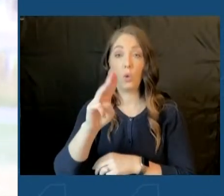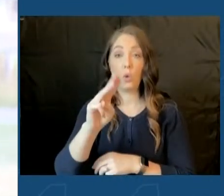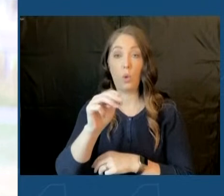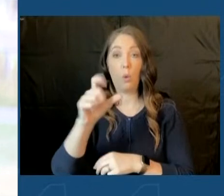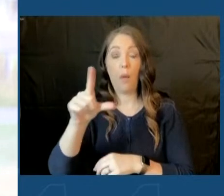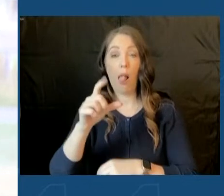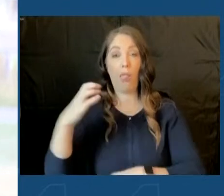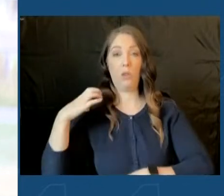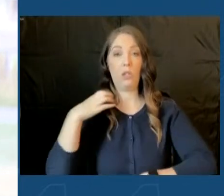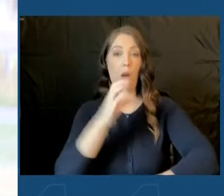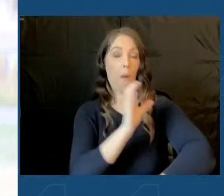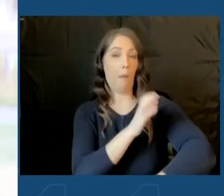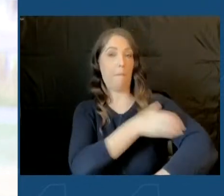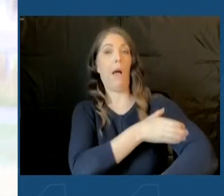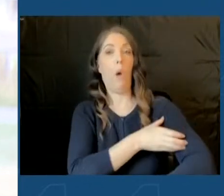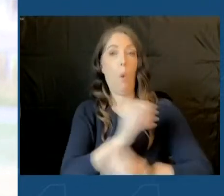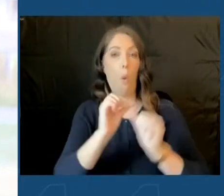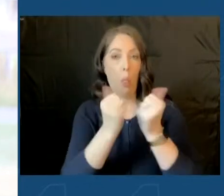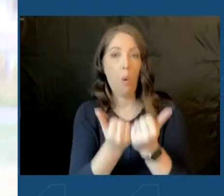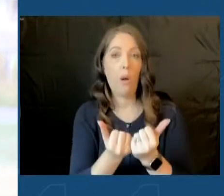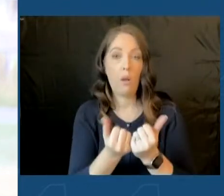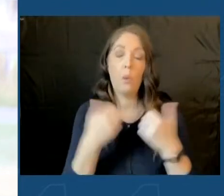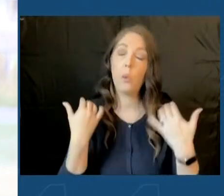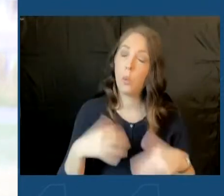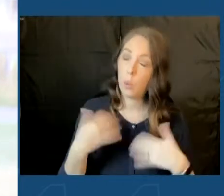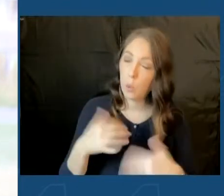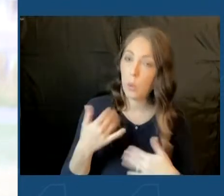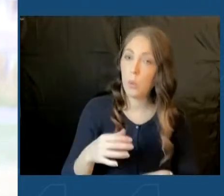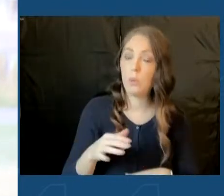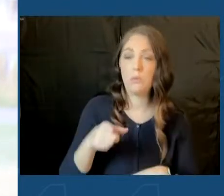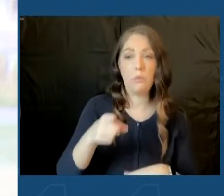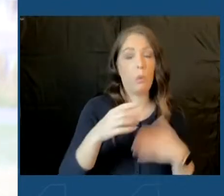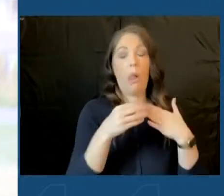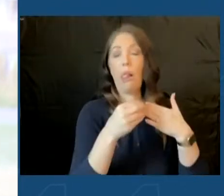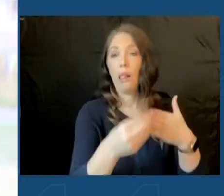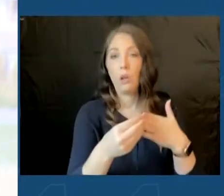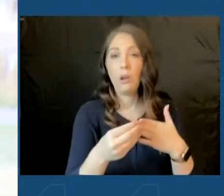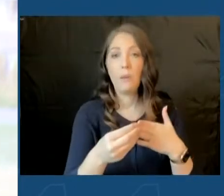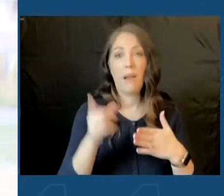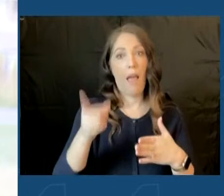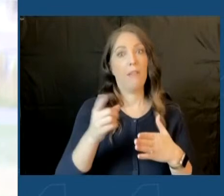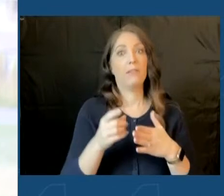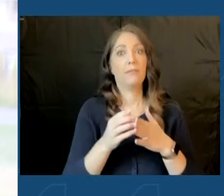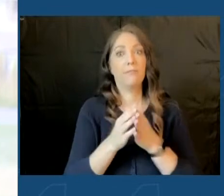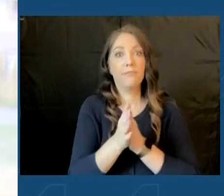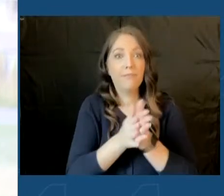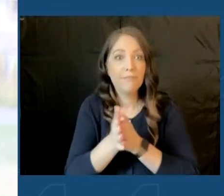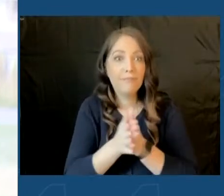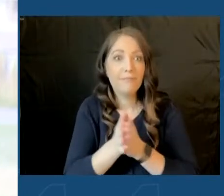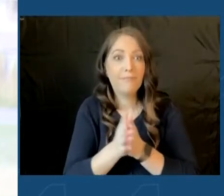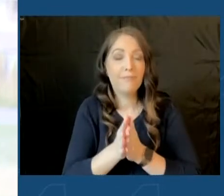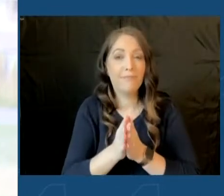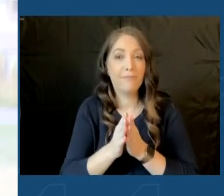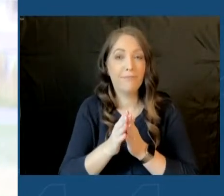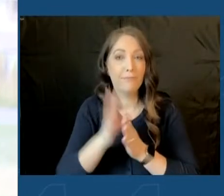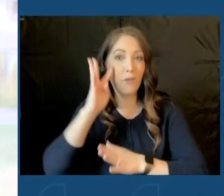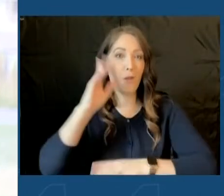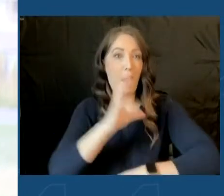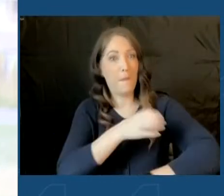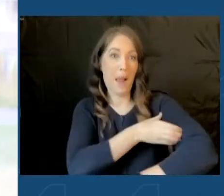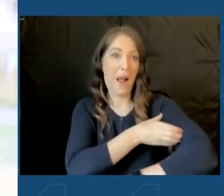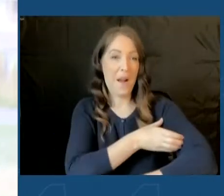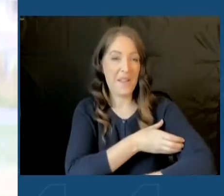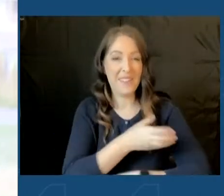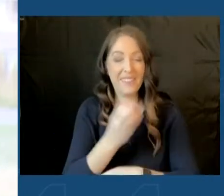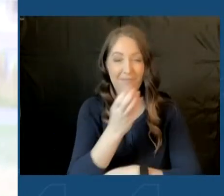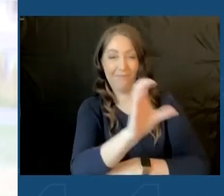Authority. Tremendous leadership and has generated the power that has given us the resources to be able to continue